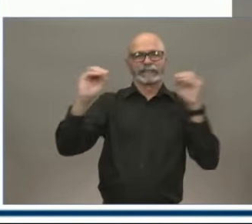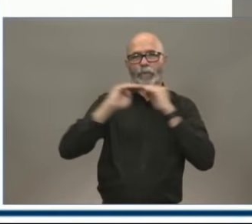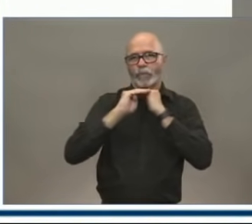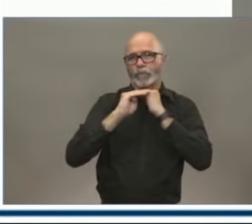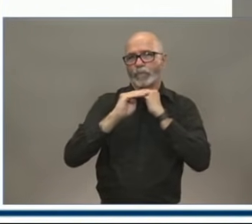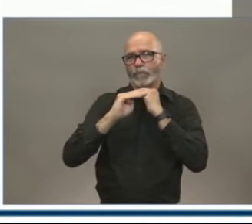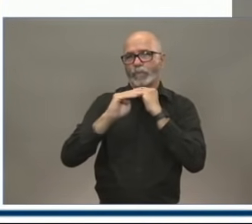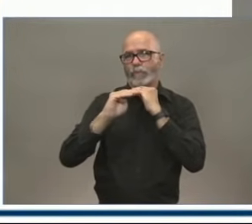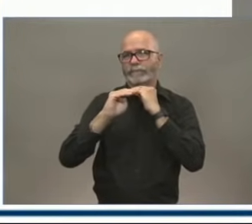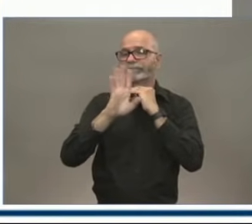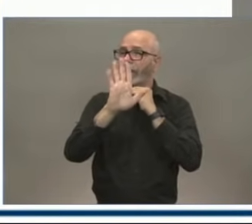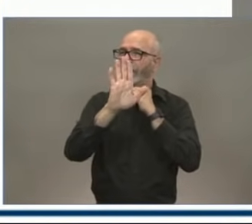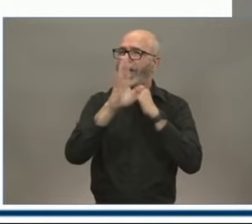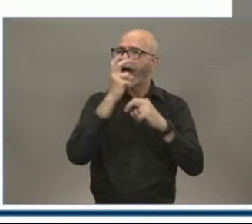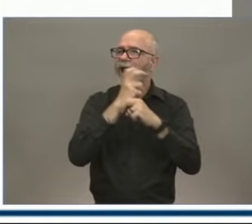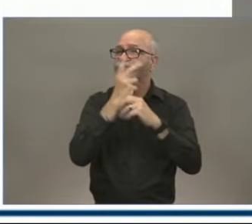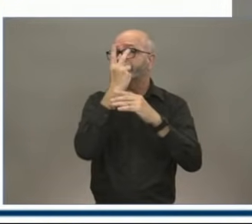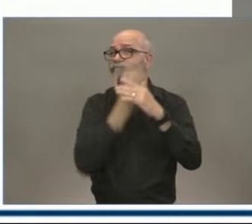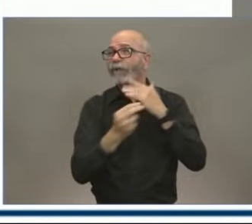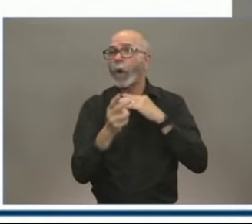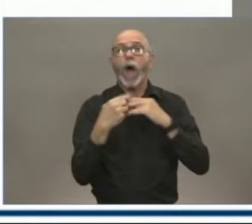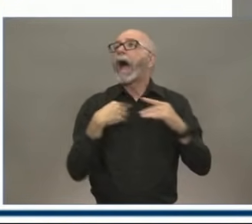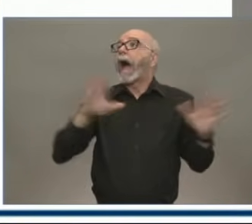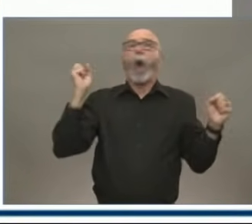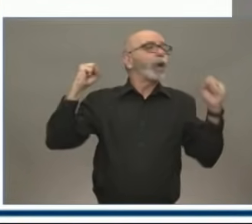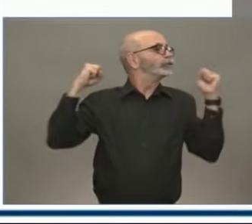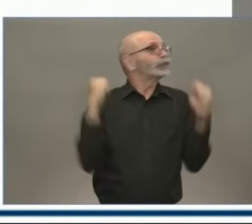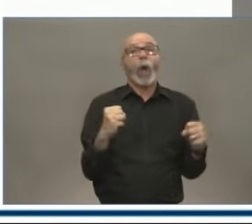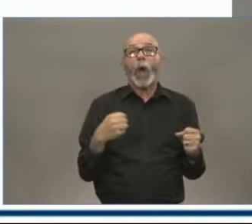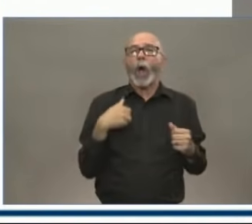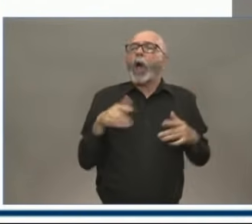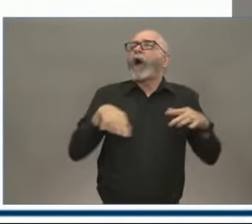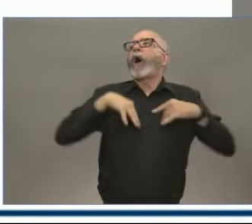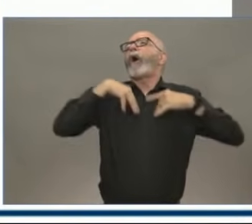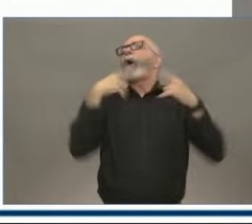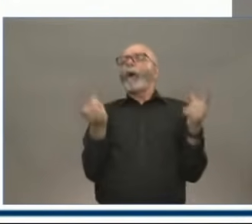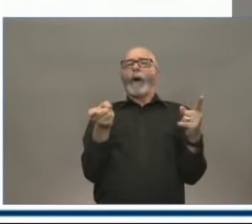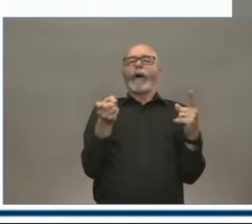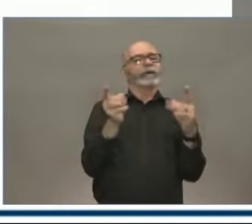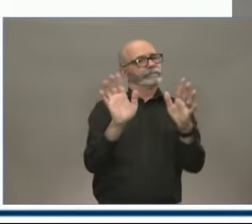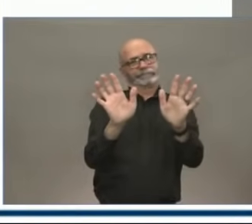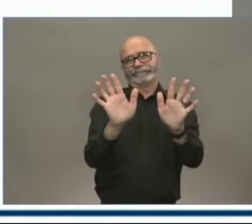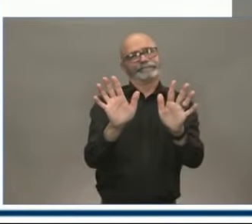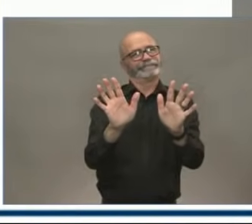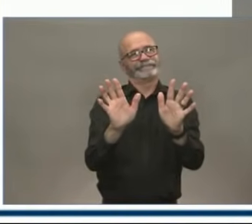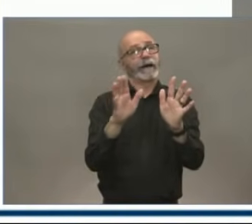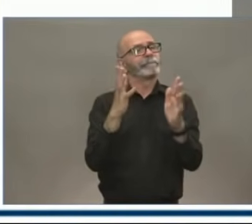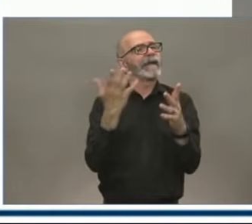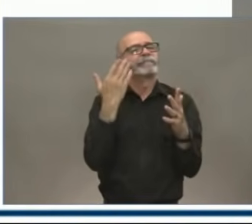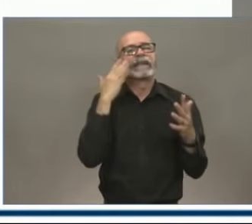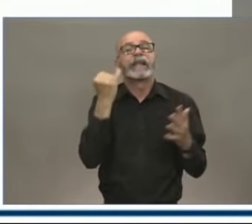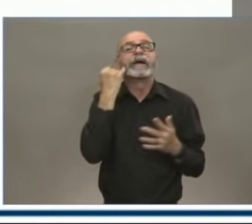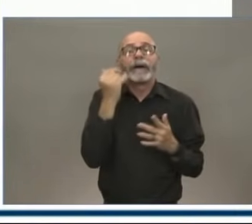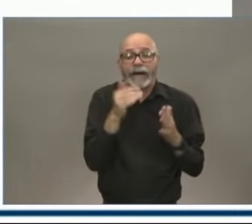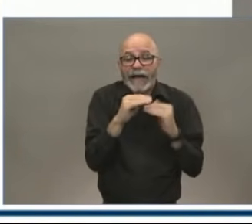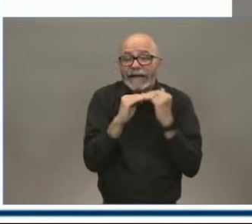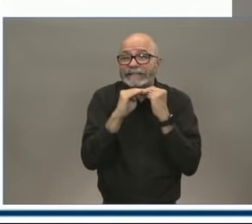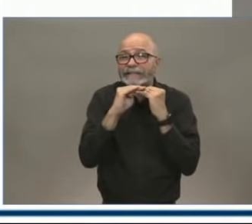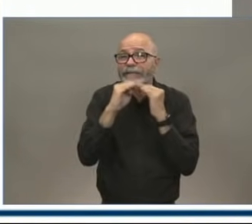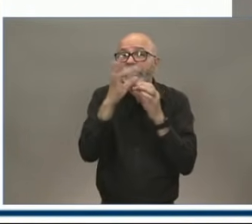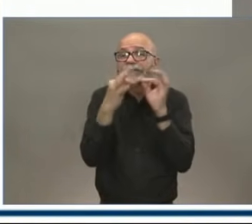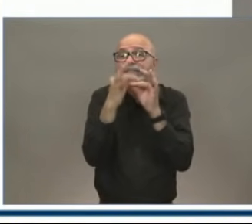yet. A low and stable number of daily cases is just one of the indicators we look to when it comes to